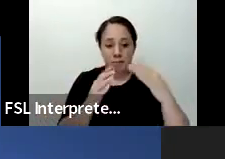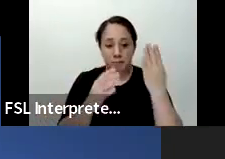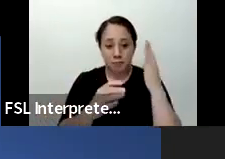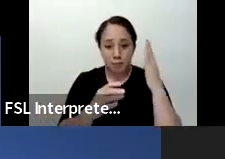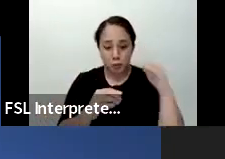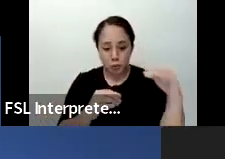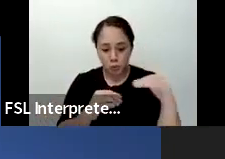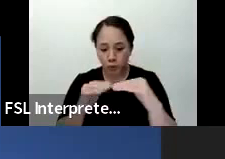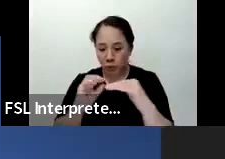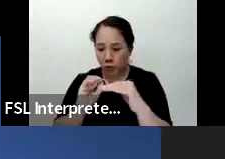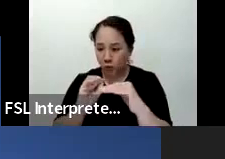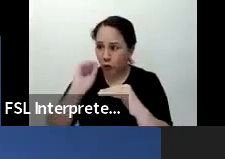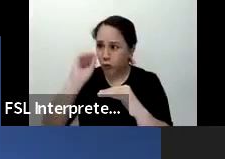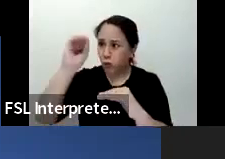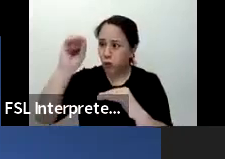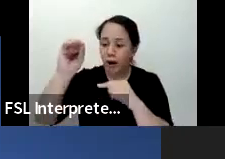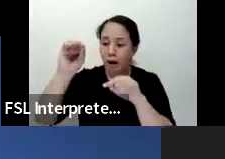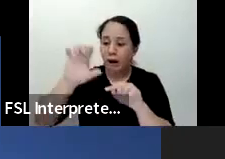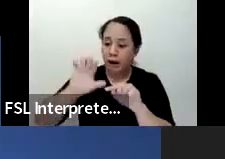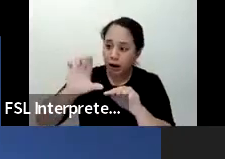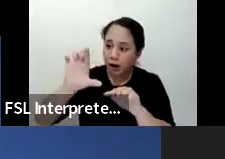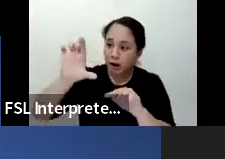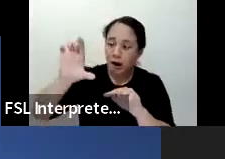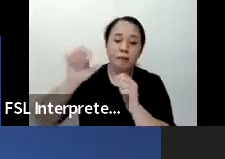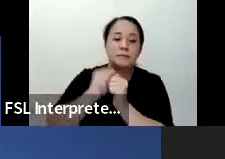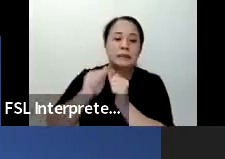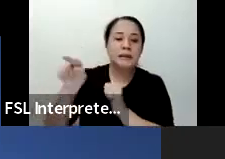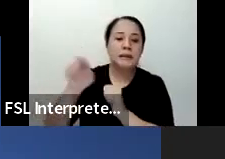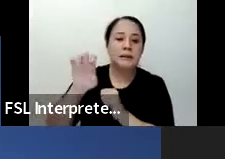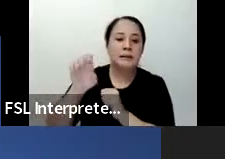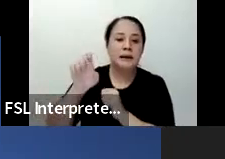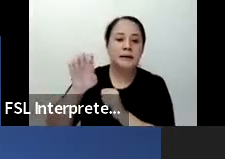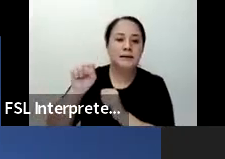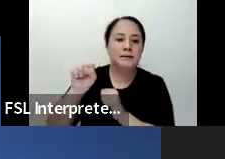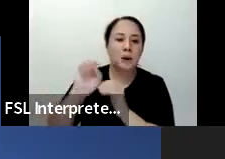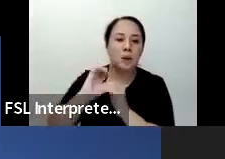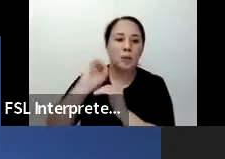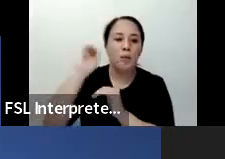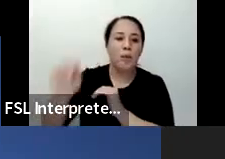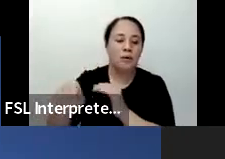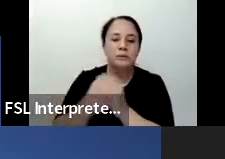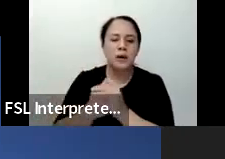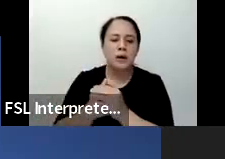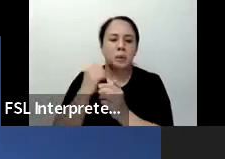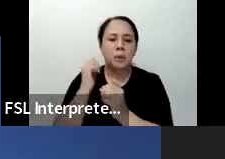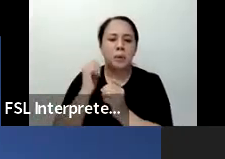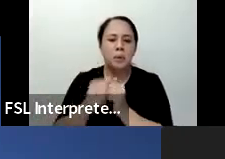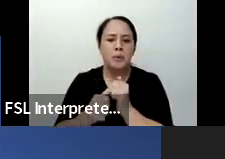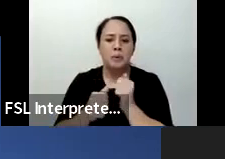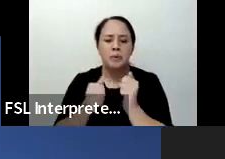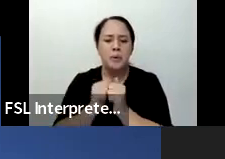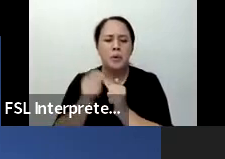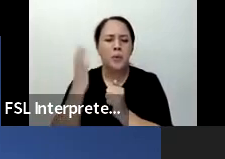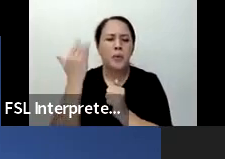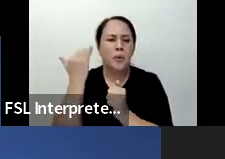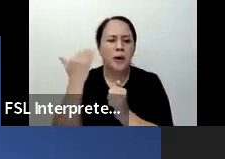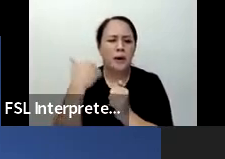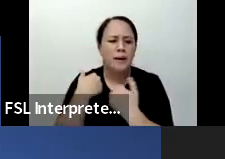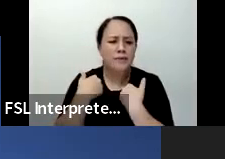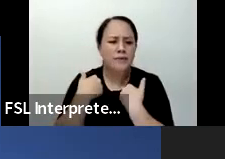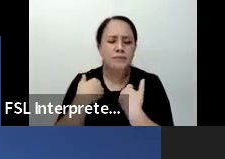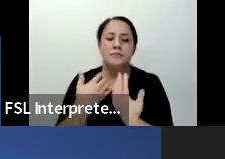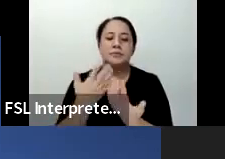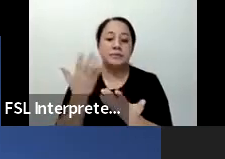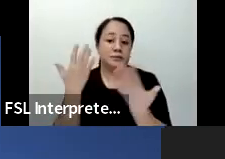consider excess deaths. So the next question is, where do these excess deaths come from? So of course,